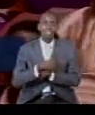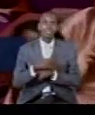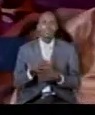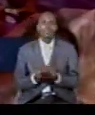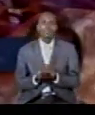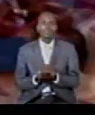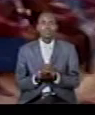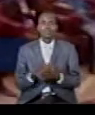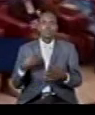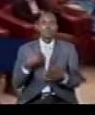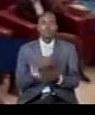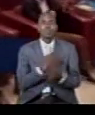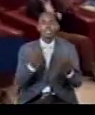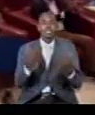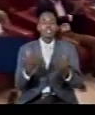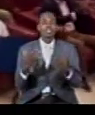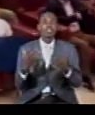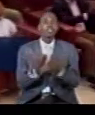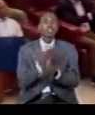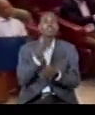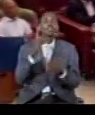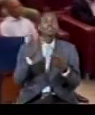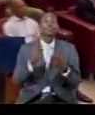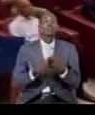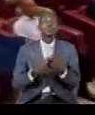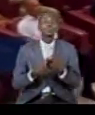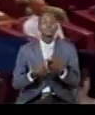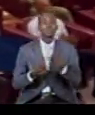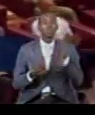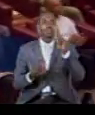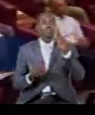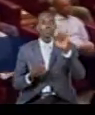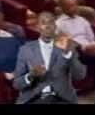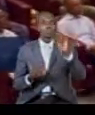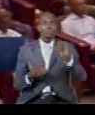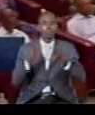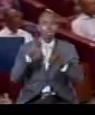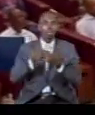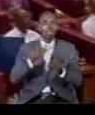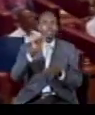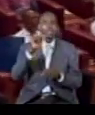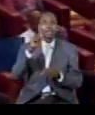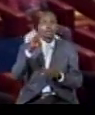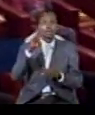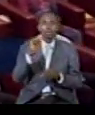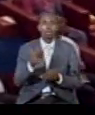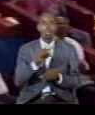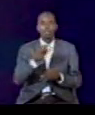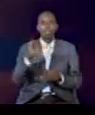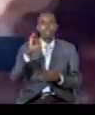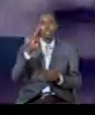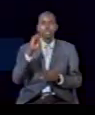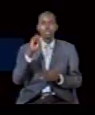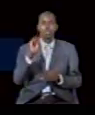We'll take you now to Uyo, Akwa Ibom State, live.